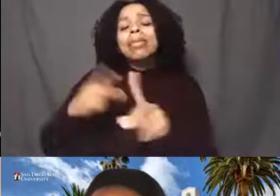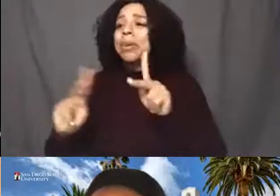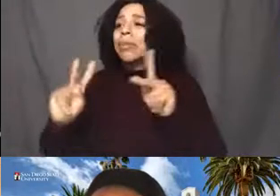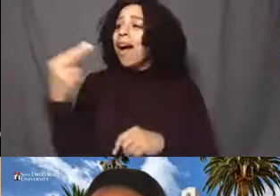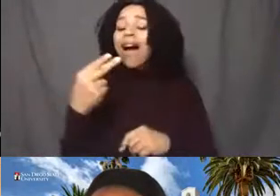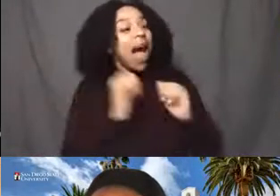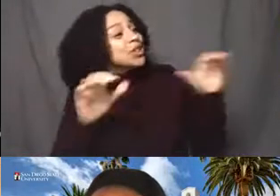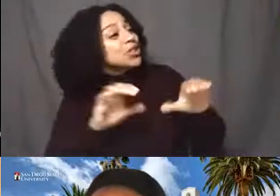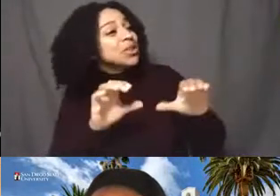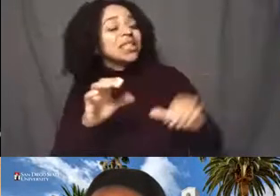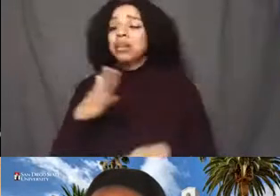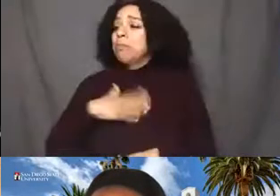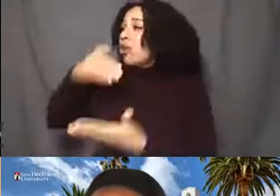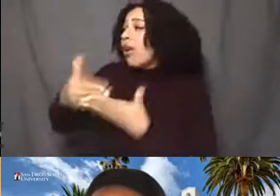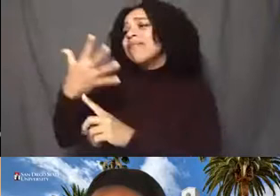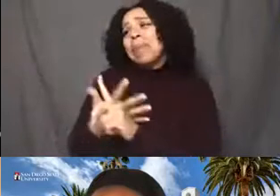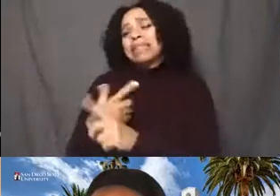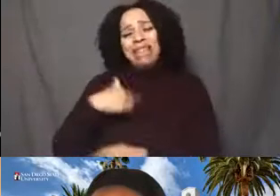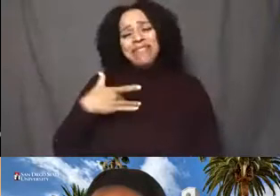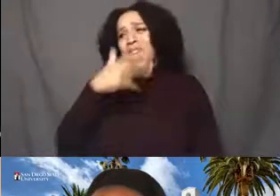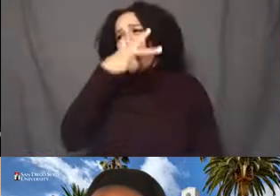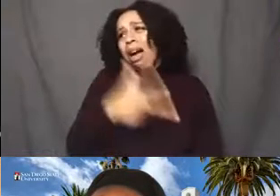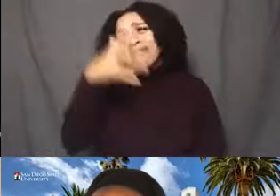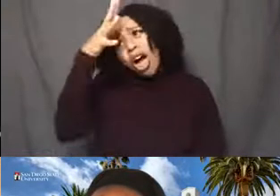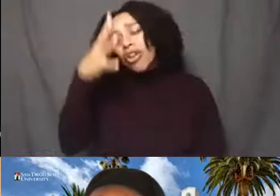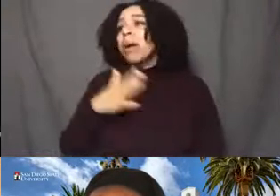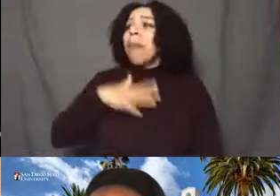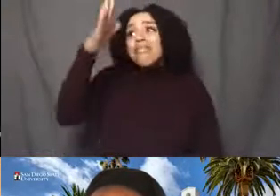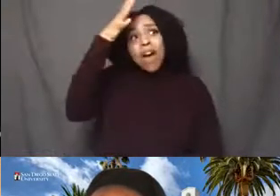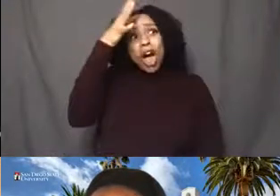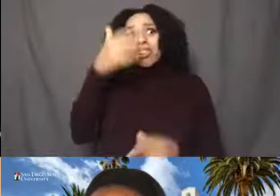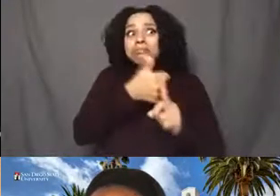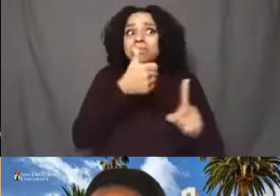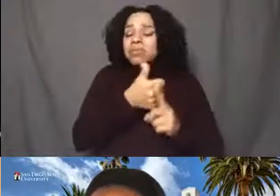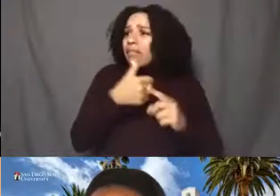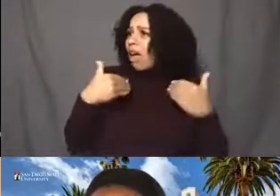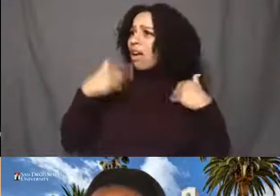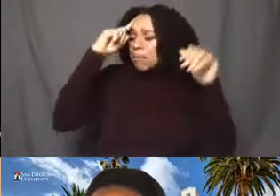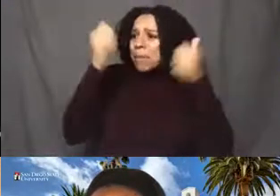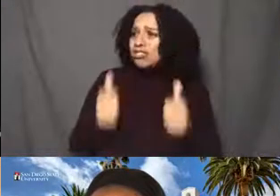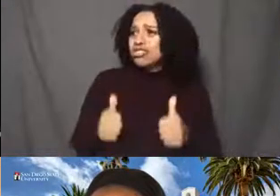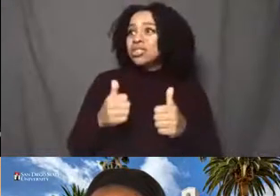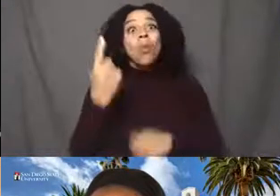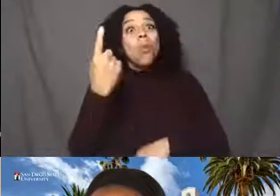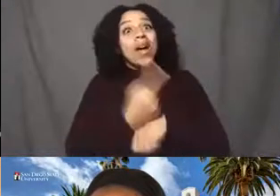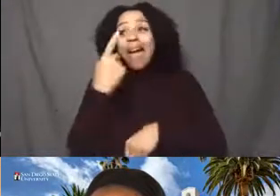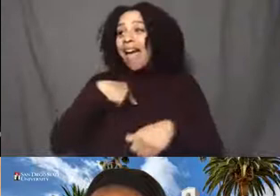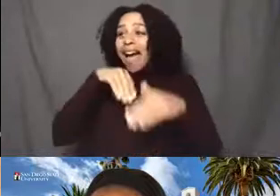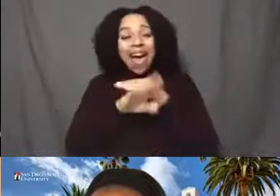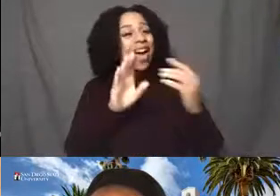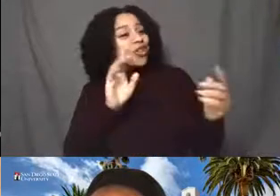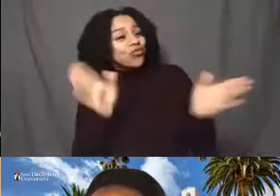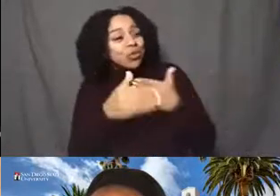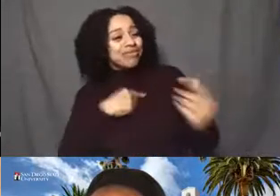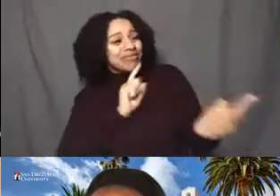still not sure if I'm a good father. I want to say that my dad has been diagnosed with dementia. There might be a day when I walk in the room and he doesn't recognize me and I've always wanted us to start all